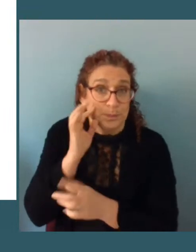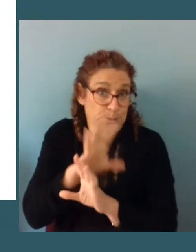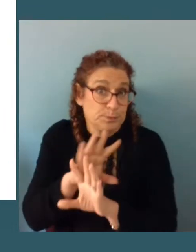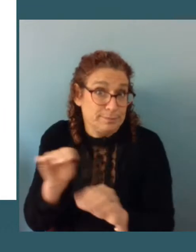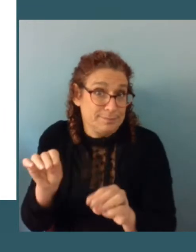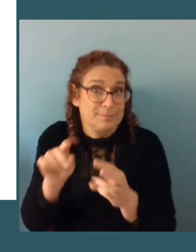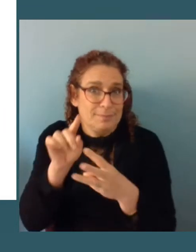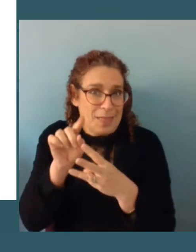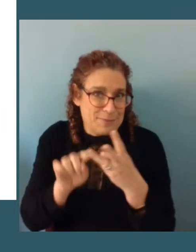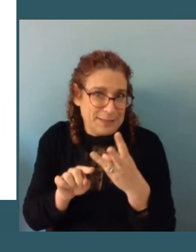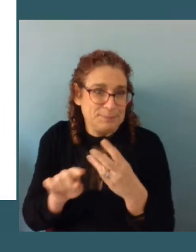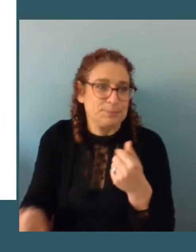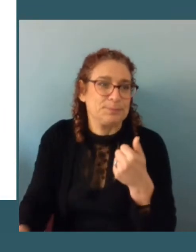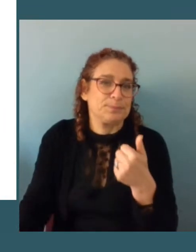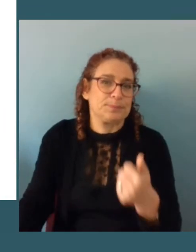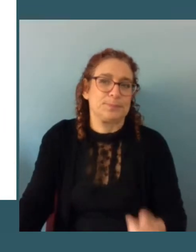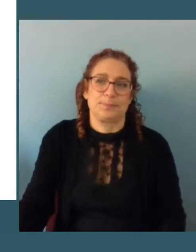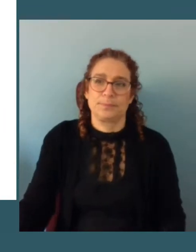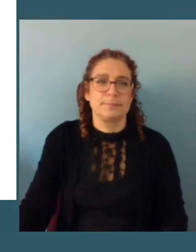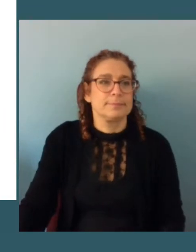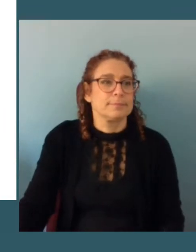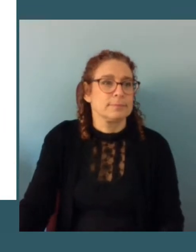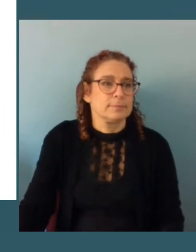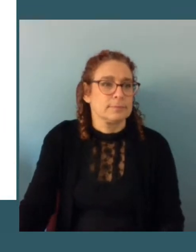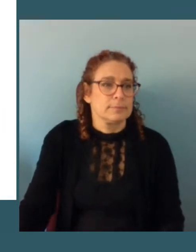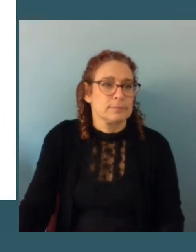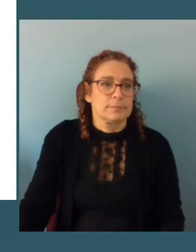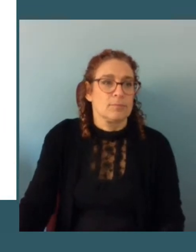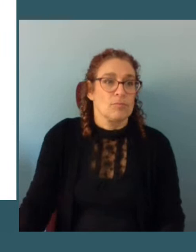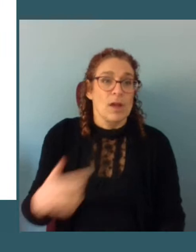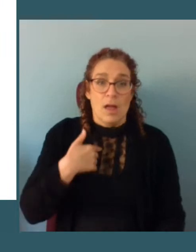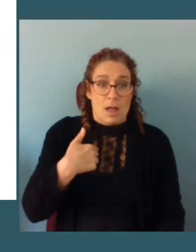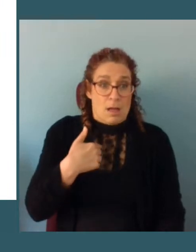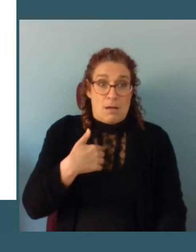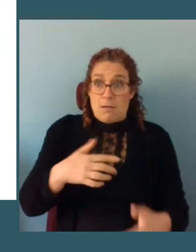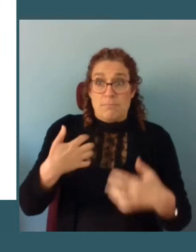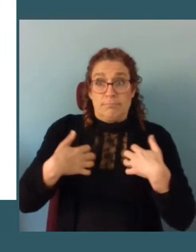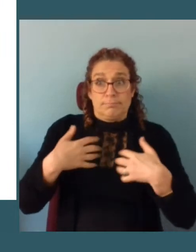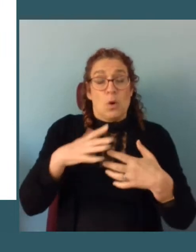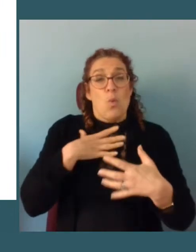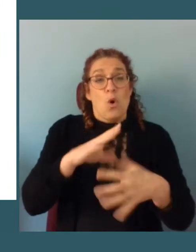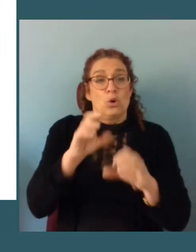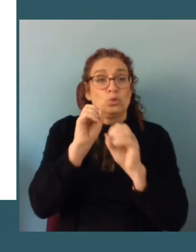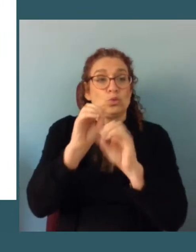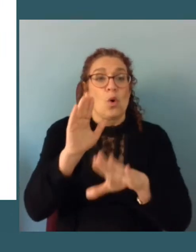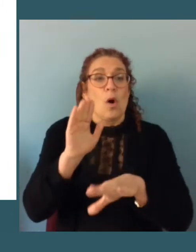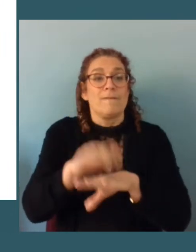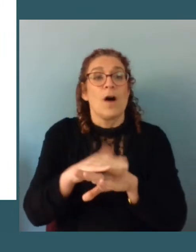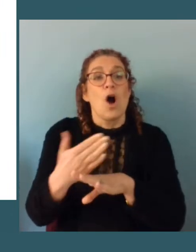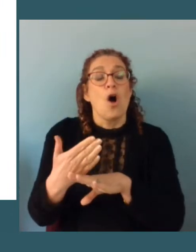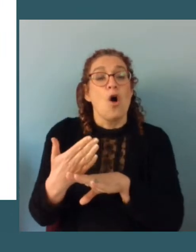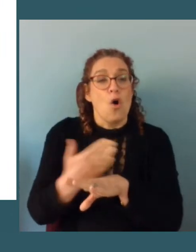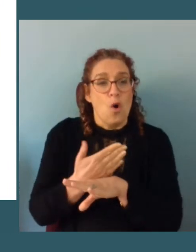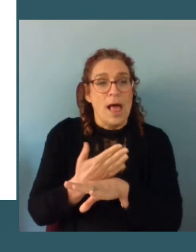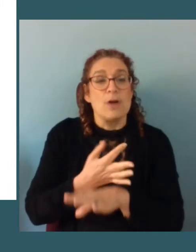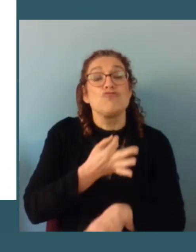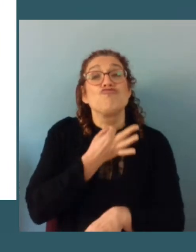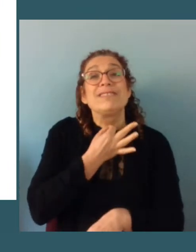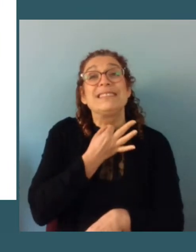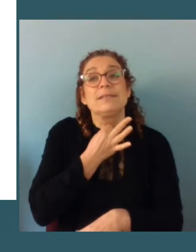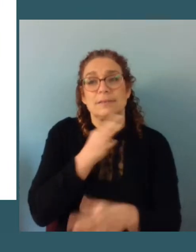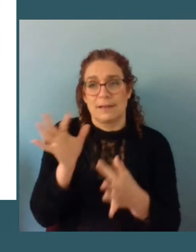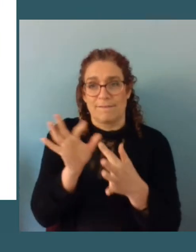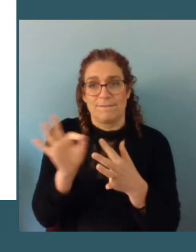Before going into those interventions, it'd be lovely to be able to talk about early risk factors that occur